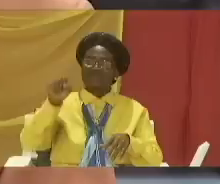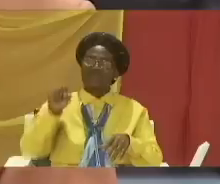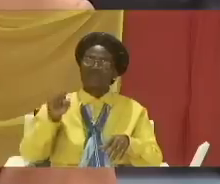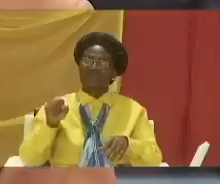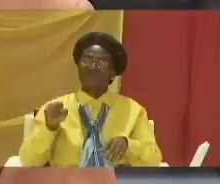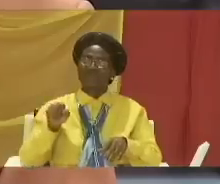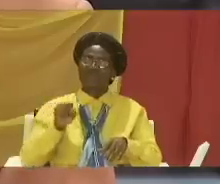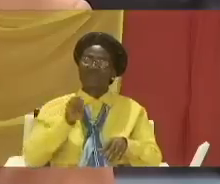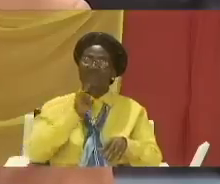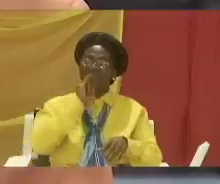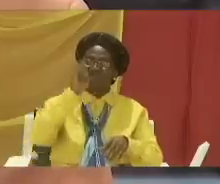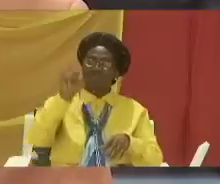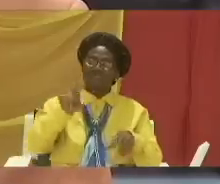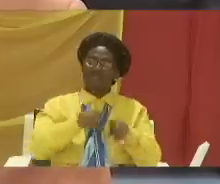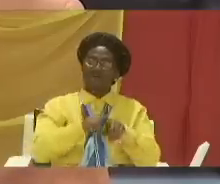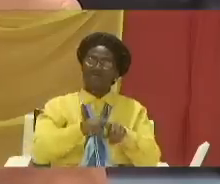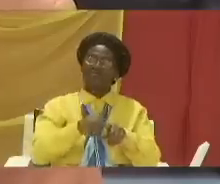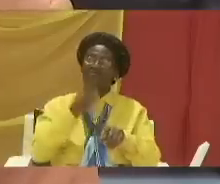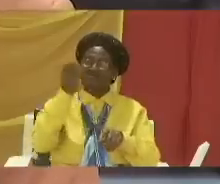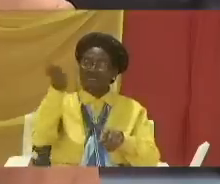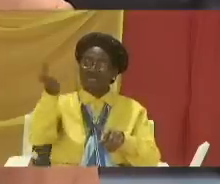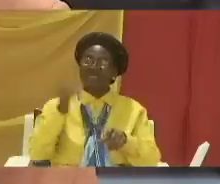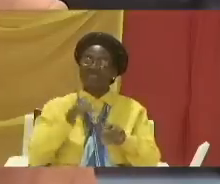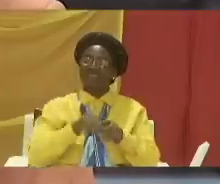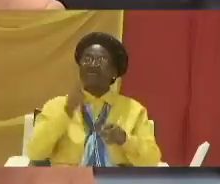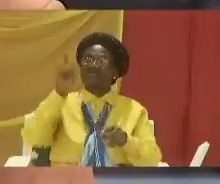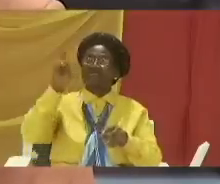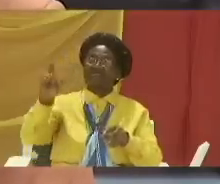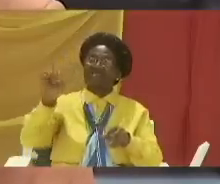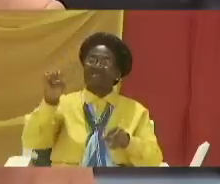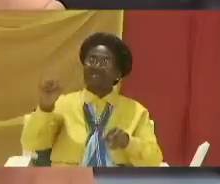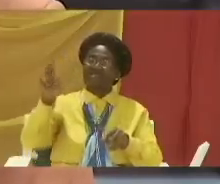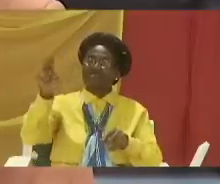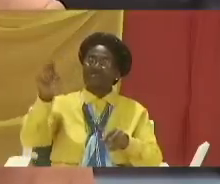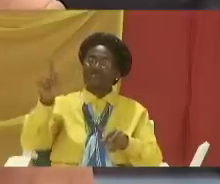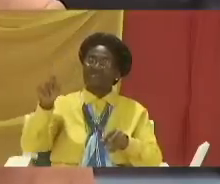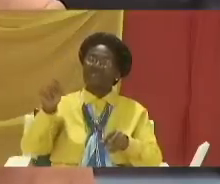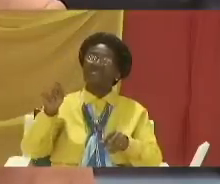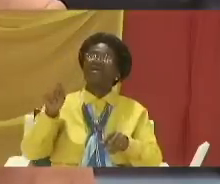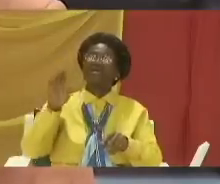is also there in Deuteronomy chapter 28.